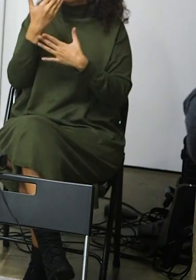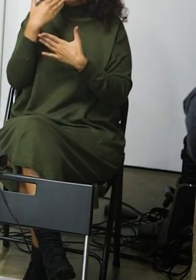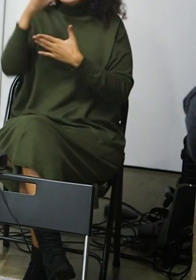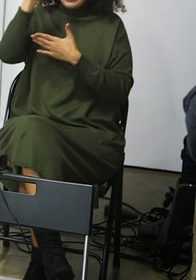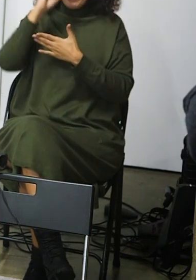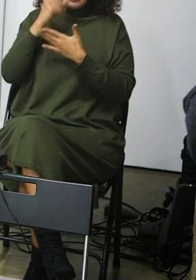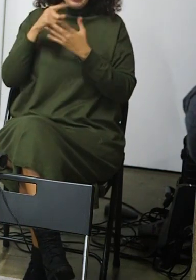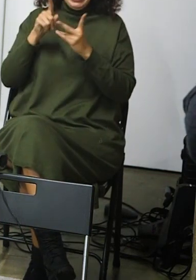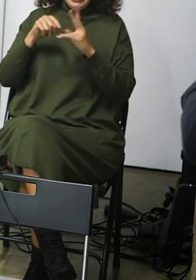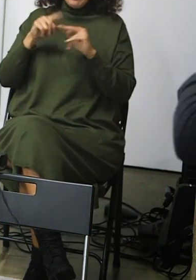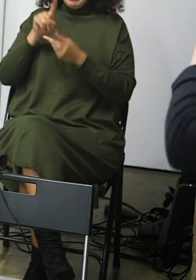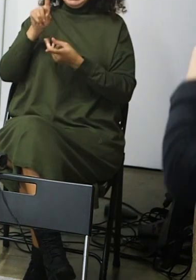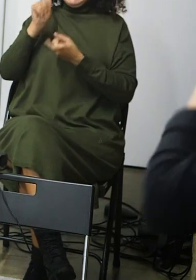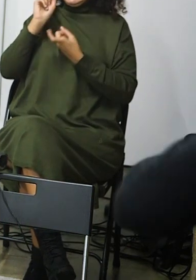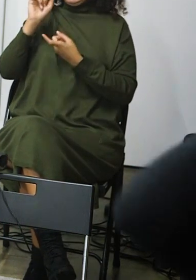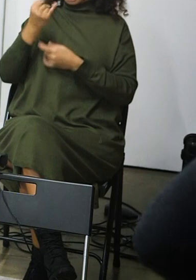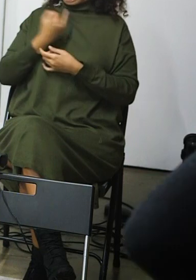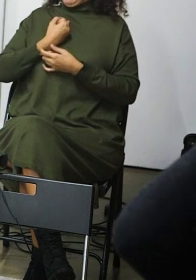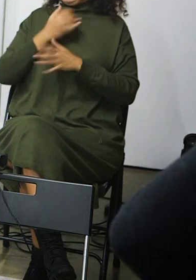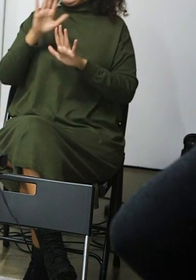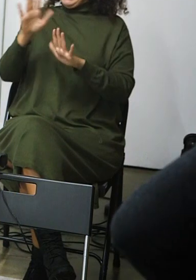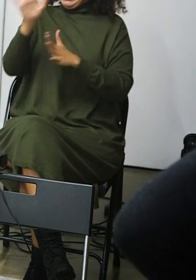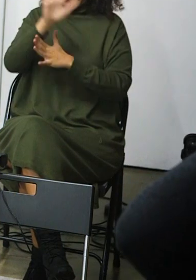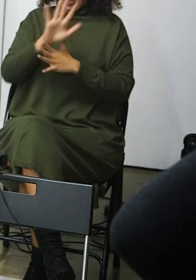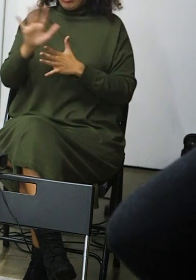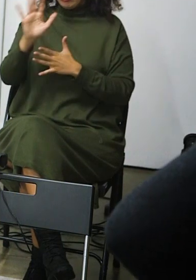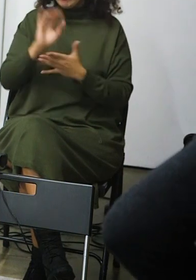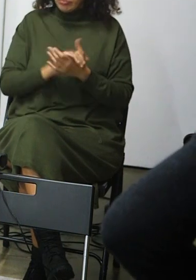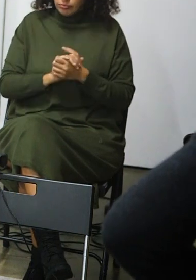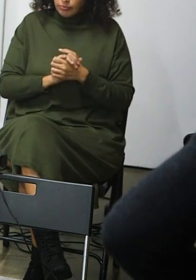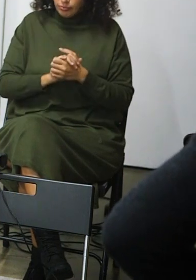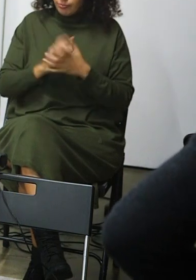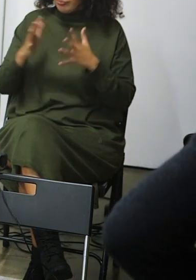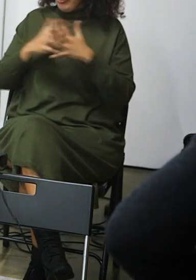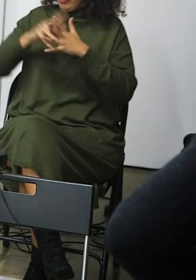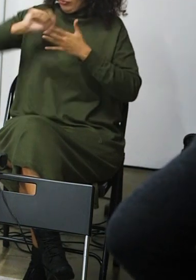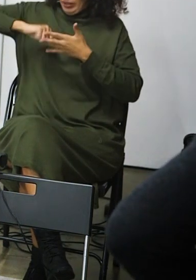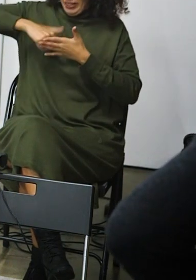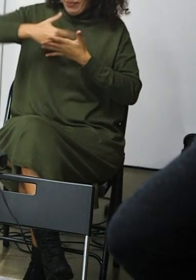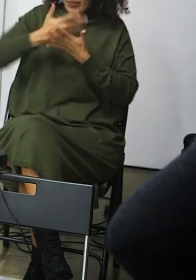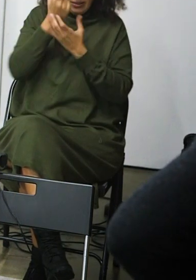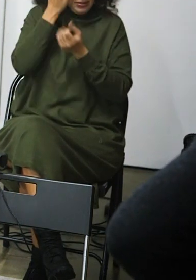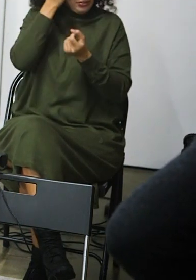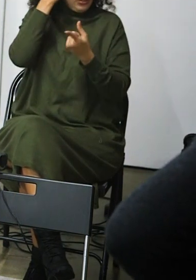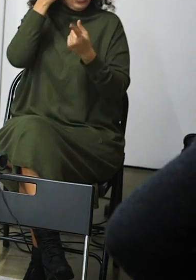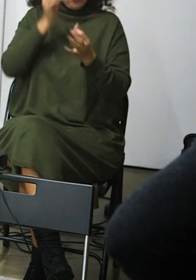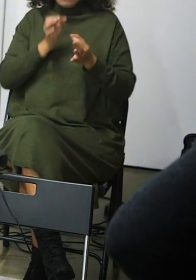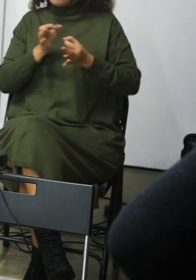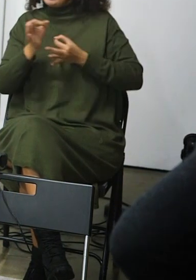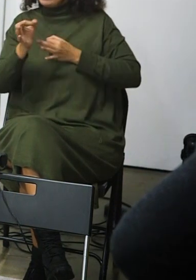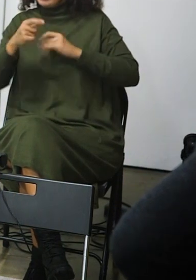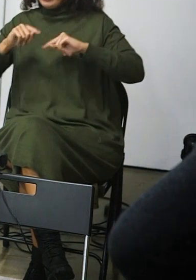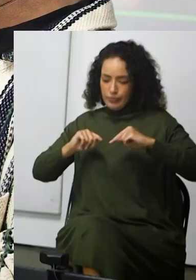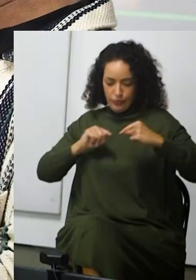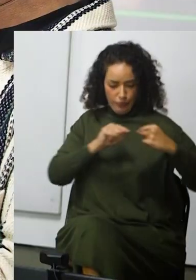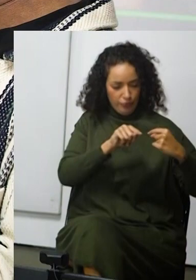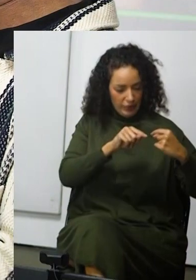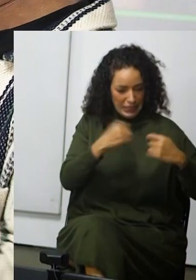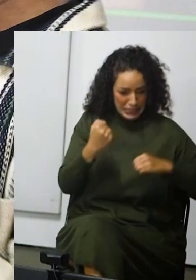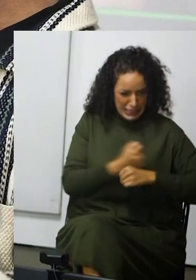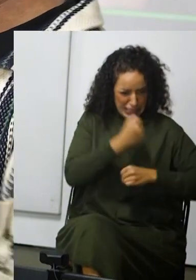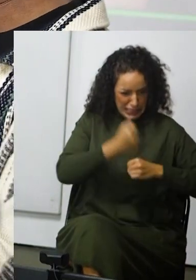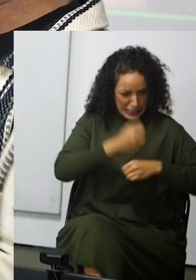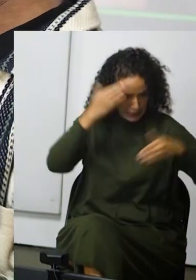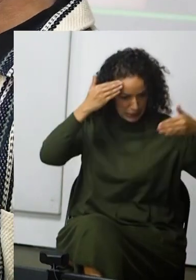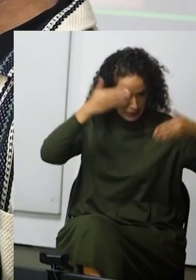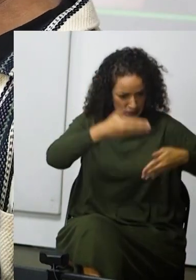I'm misinterpreting, but it's something about how can we develop and understand strategies for countering productivity, right? And how that becomes